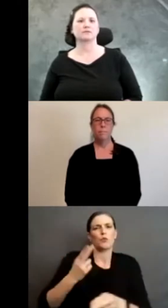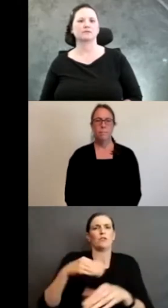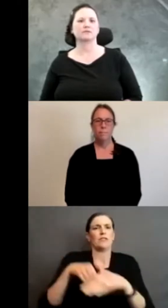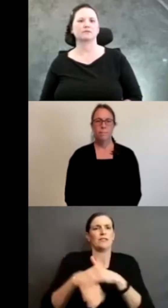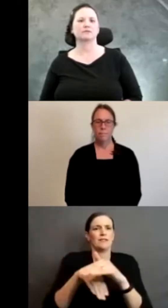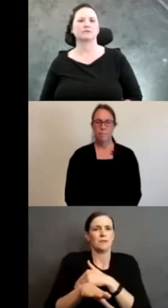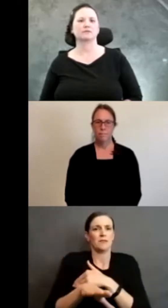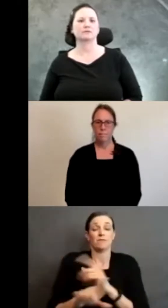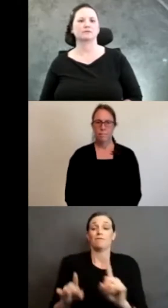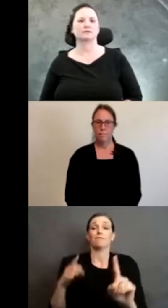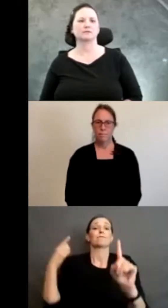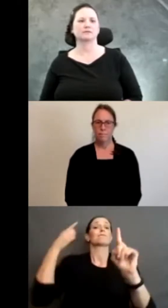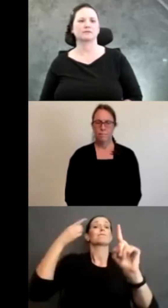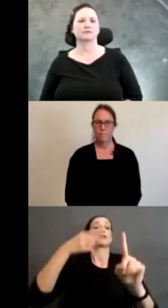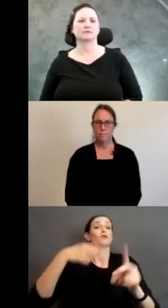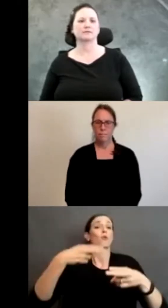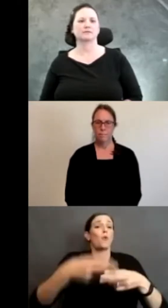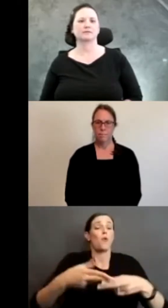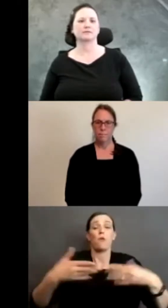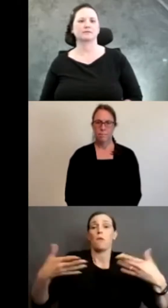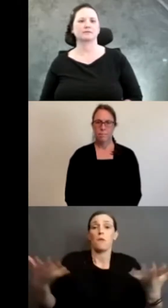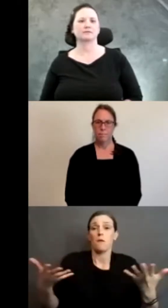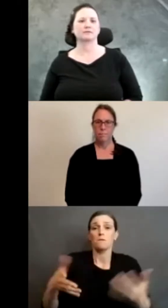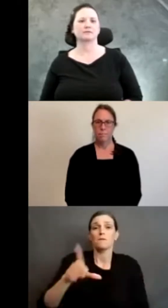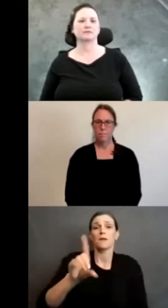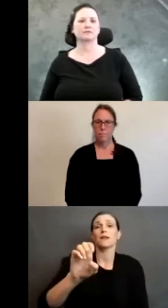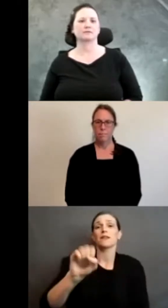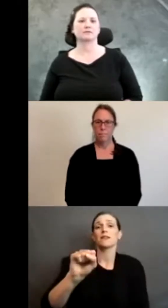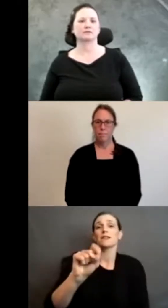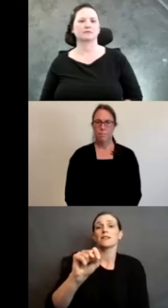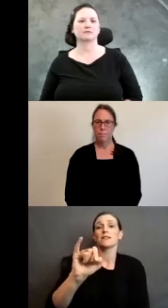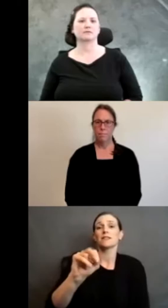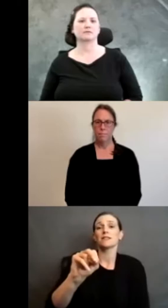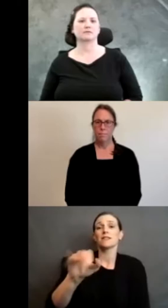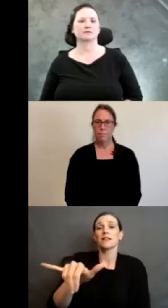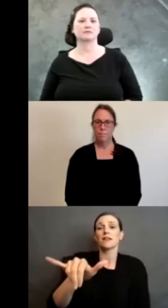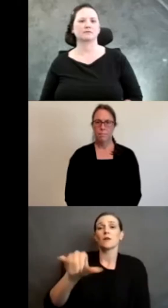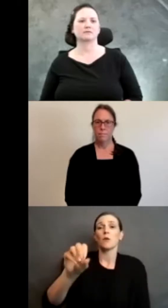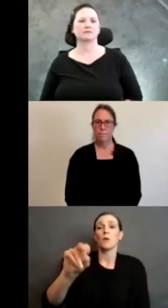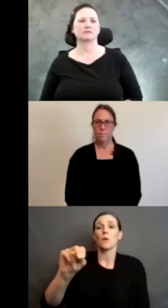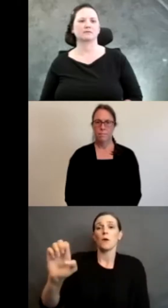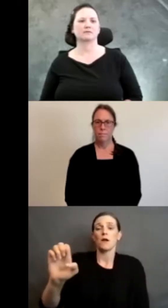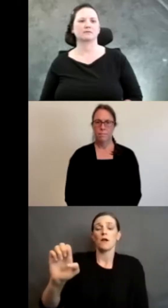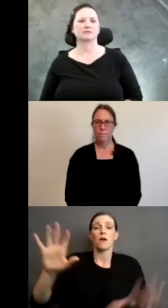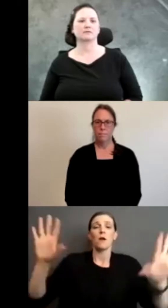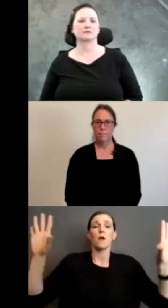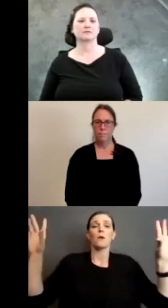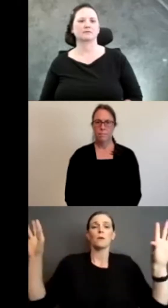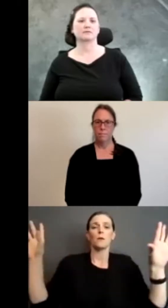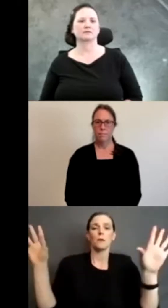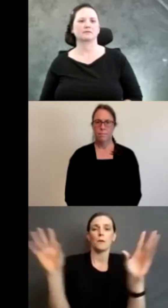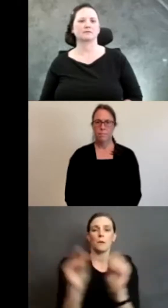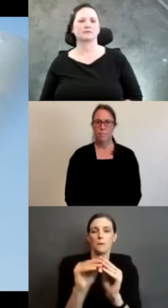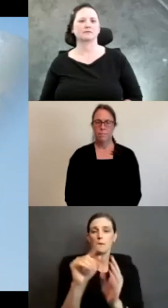The mission is called Destiny 1. The screen fades to black.